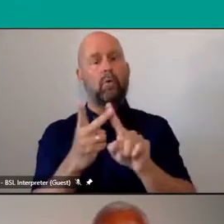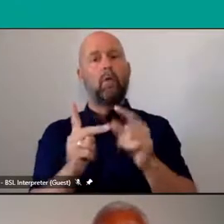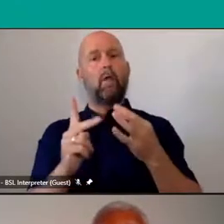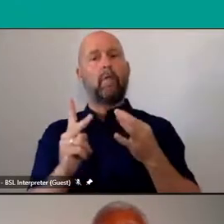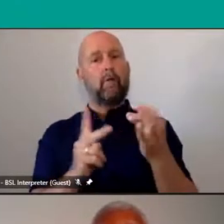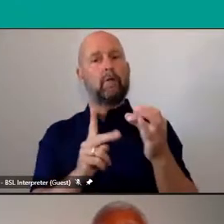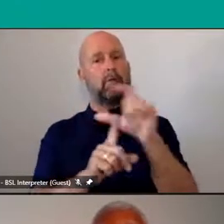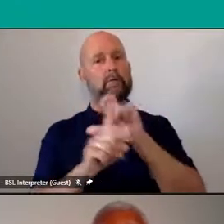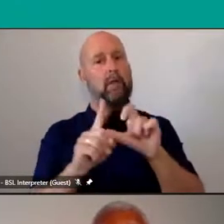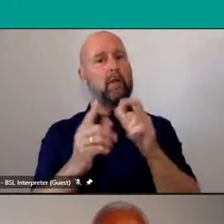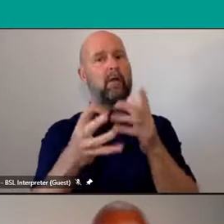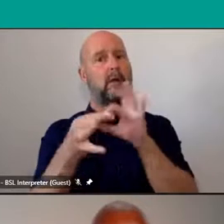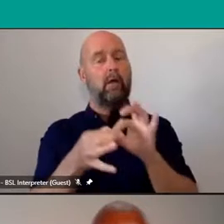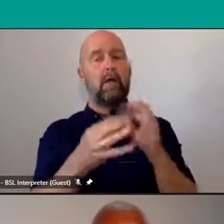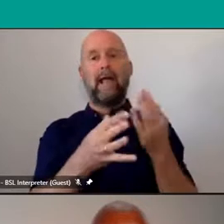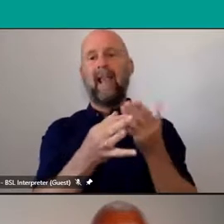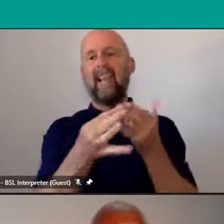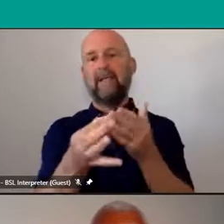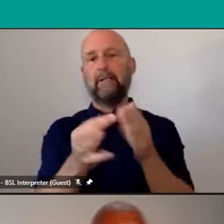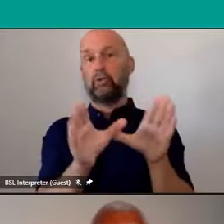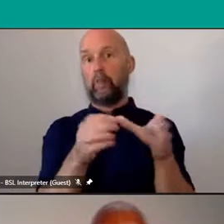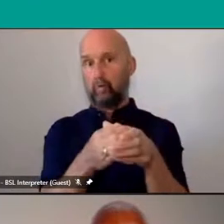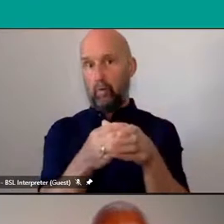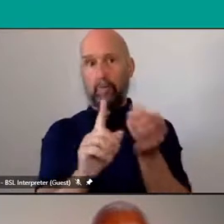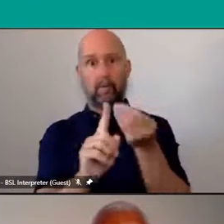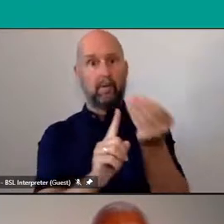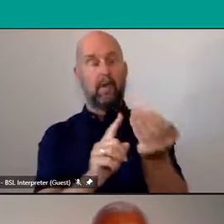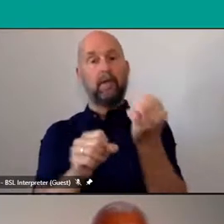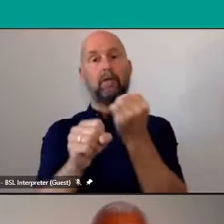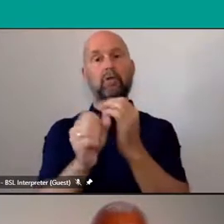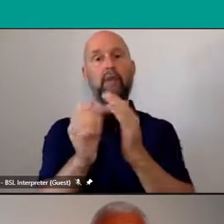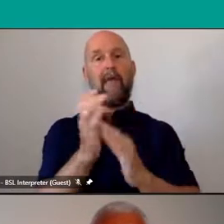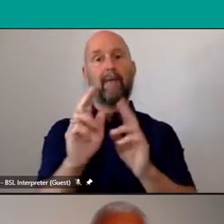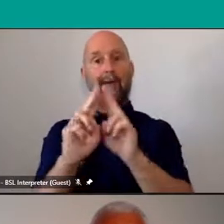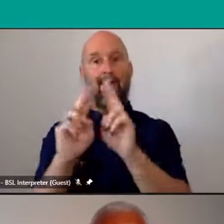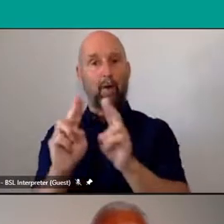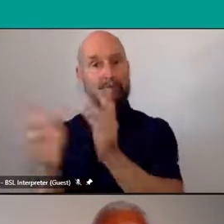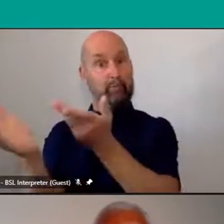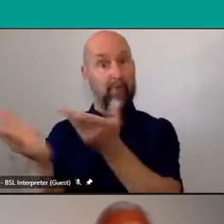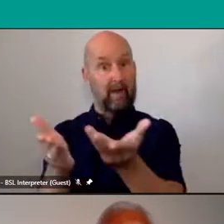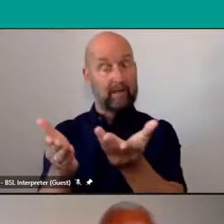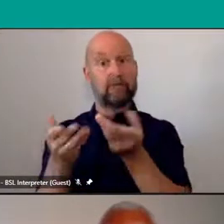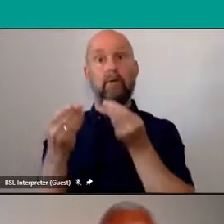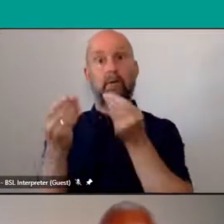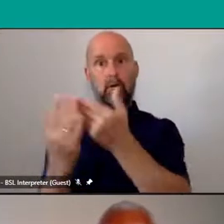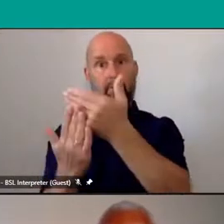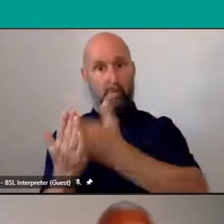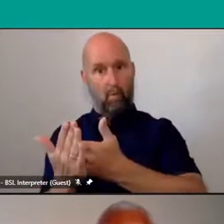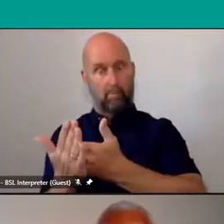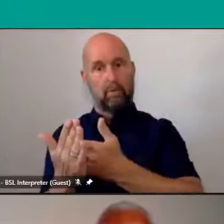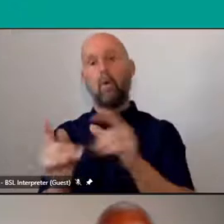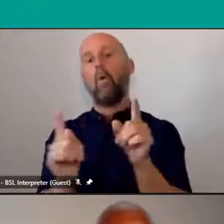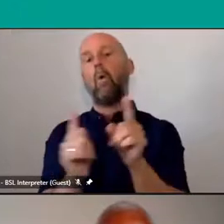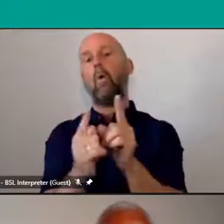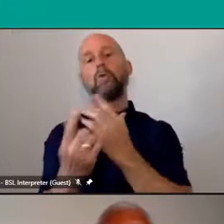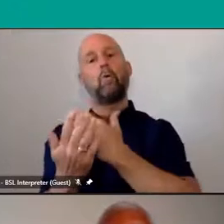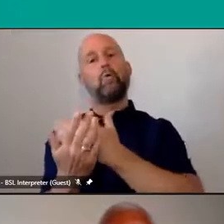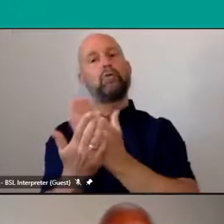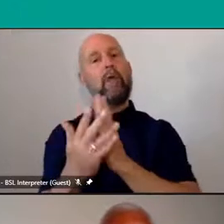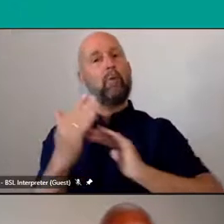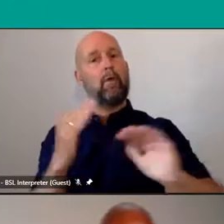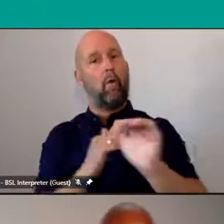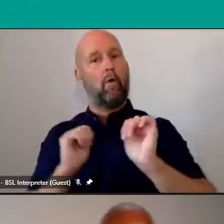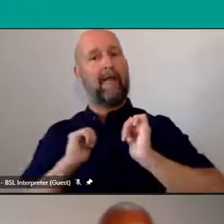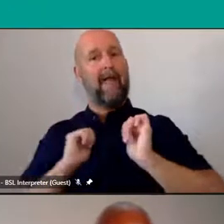Social Enterprise Leadership Group, GM Housing Providers, and we will share with all of our health